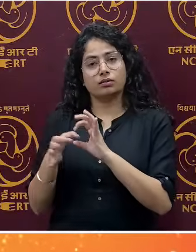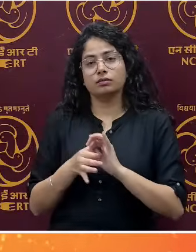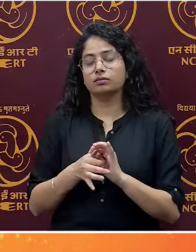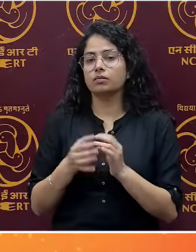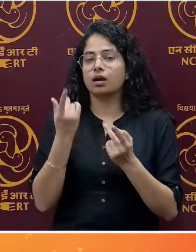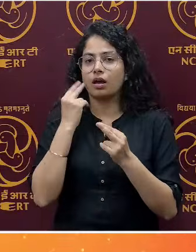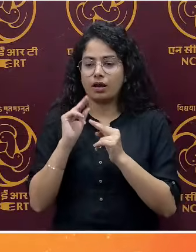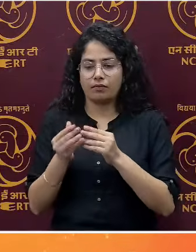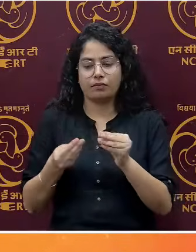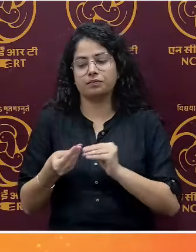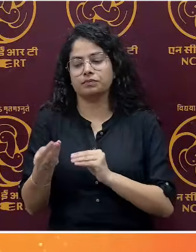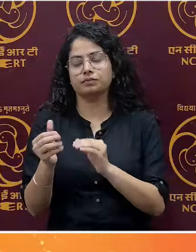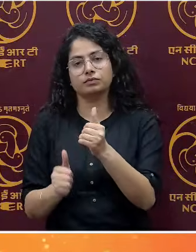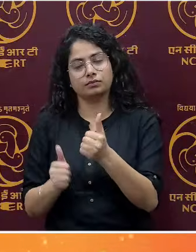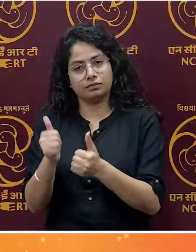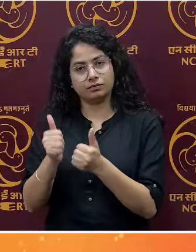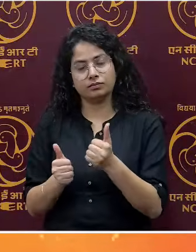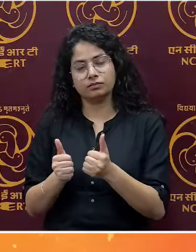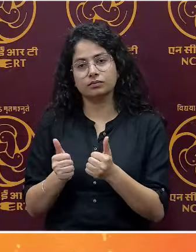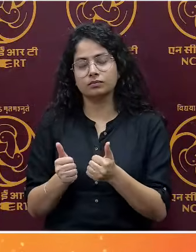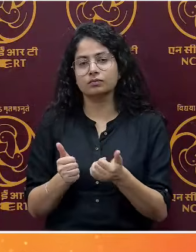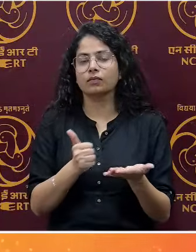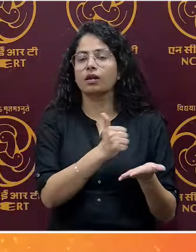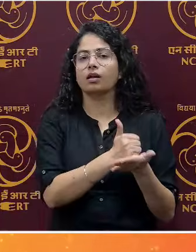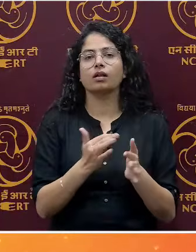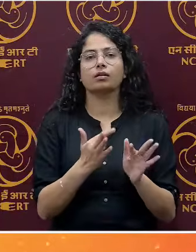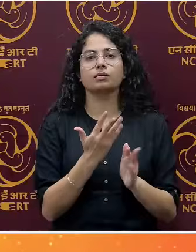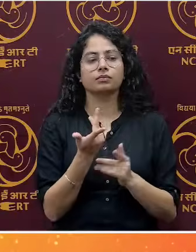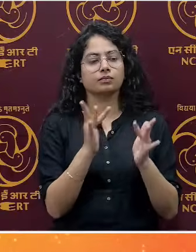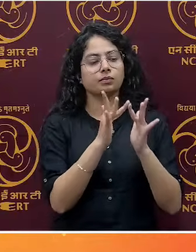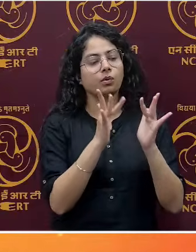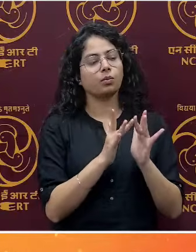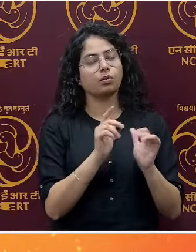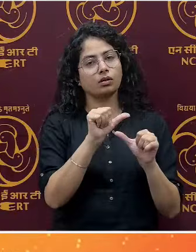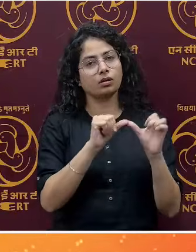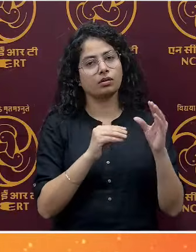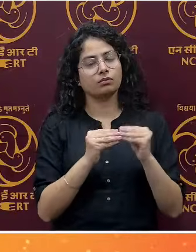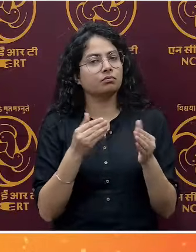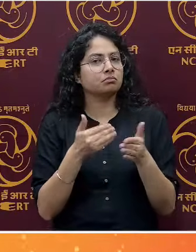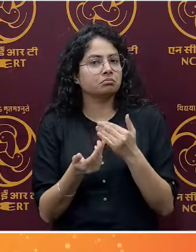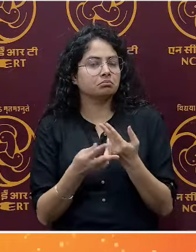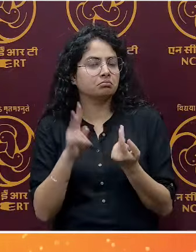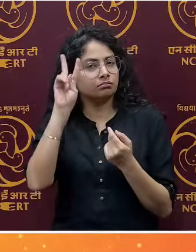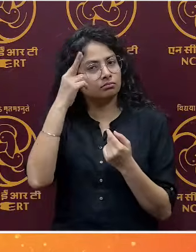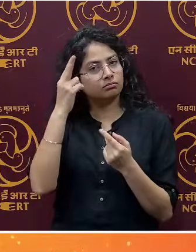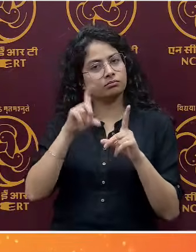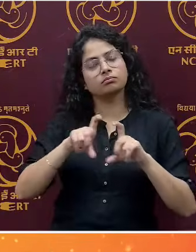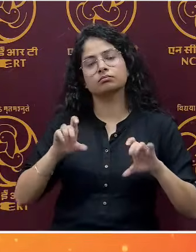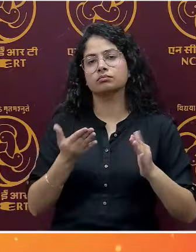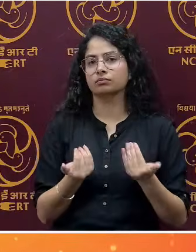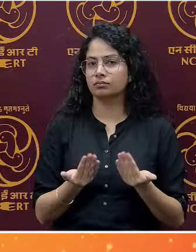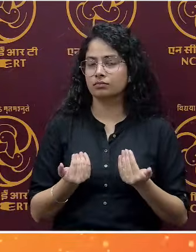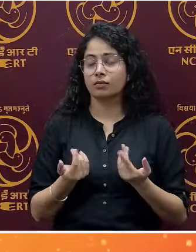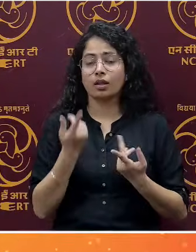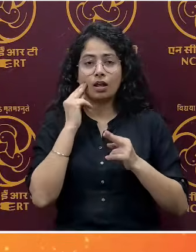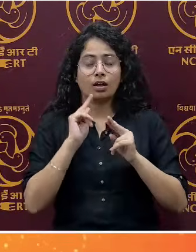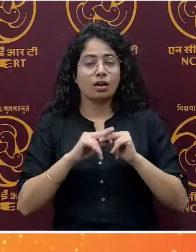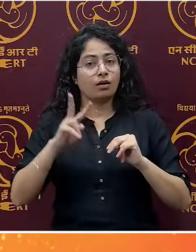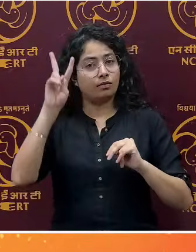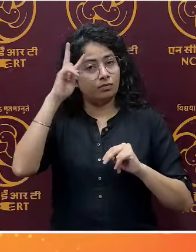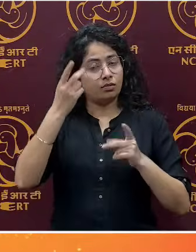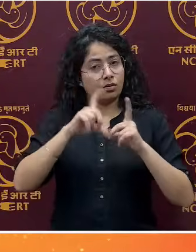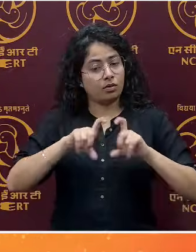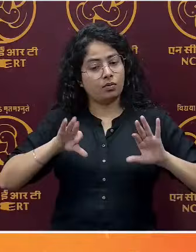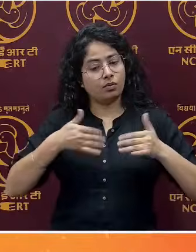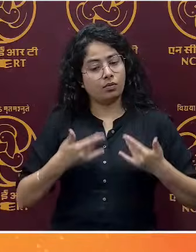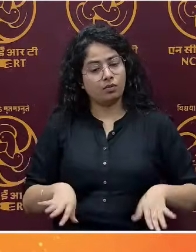are approaching, they can take the help of virtual labs to, clear all their doubts. And after clearing the doubts, they can also ask